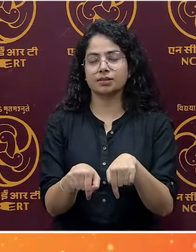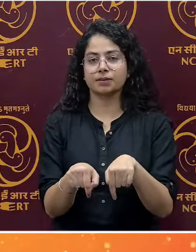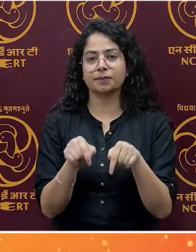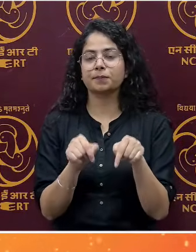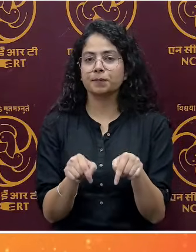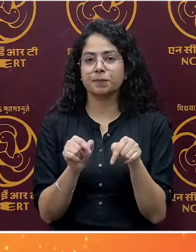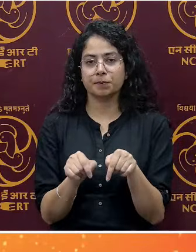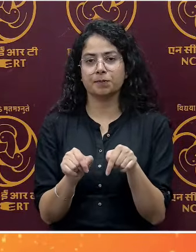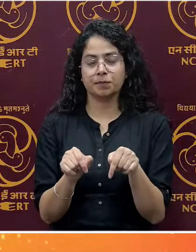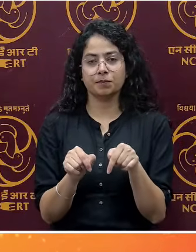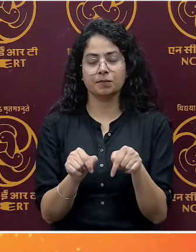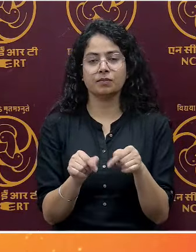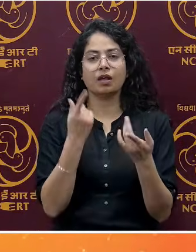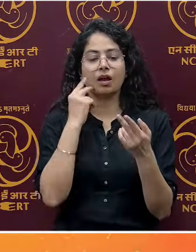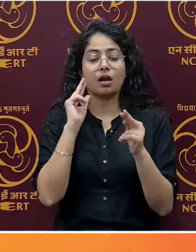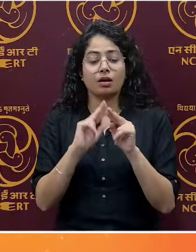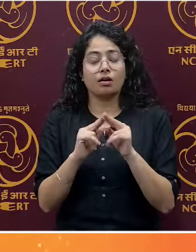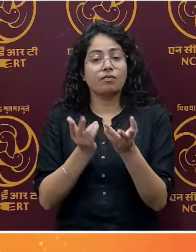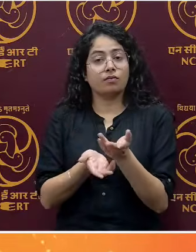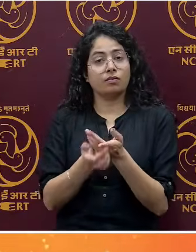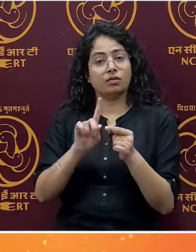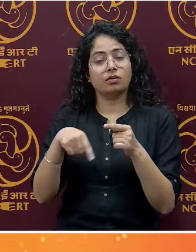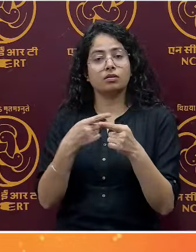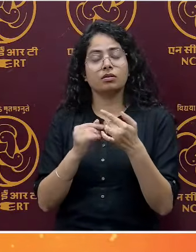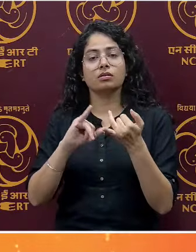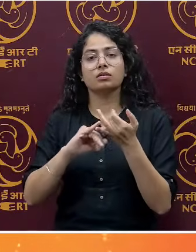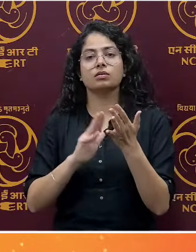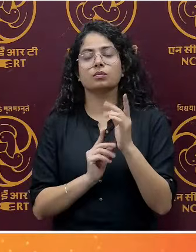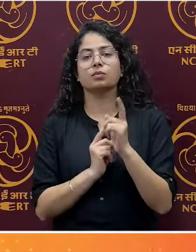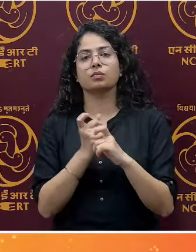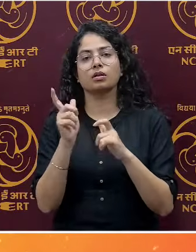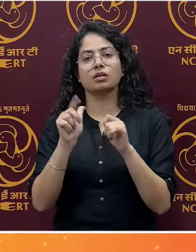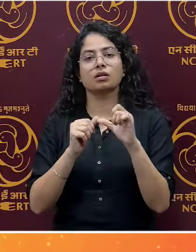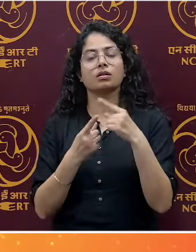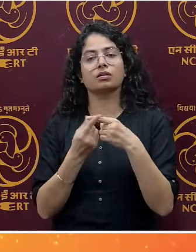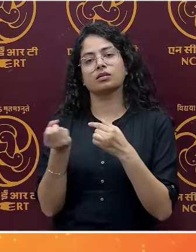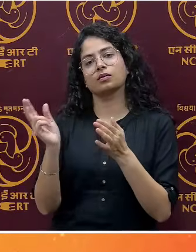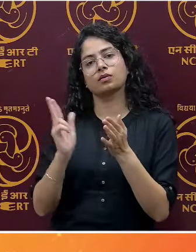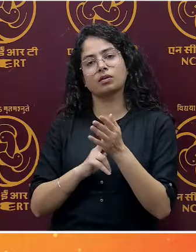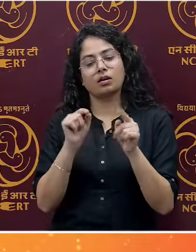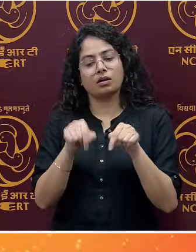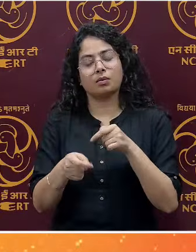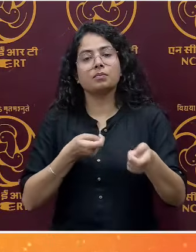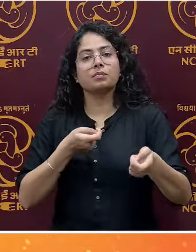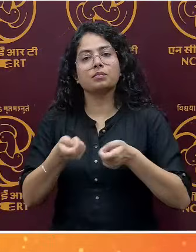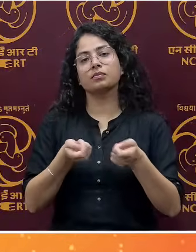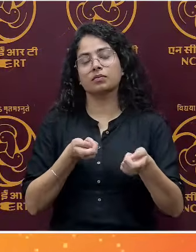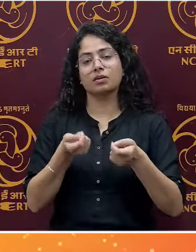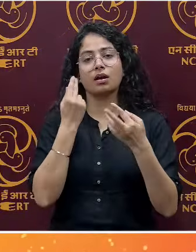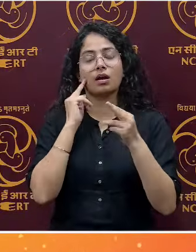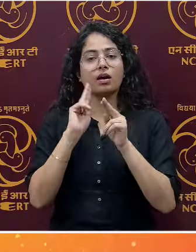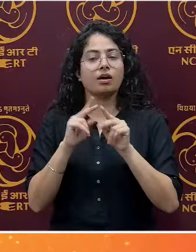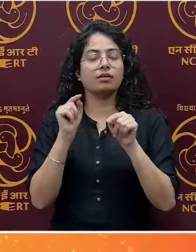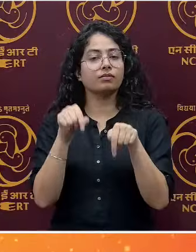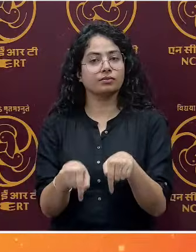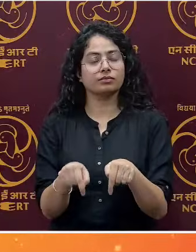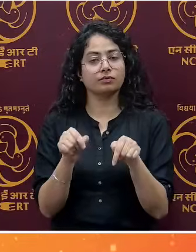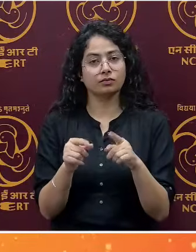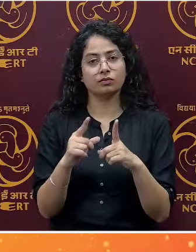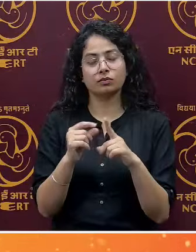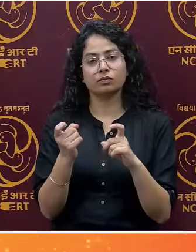discussing the simulation, I showed you that in the center we have the control section. So when you are